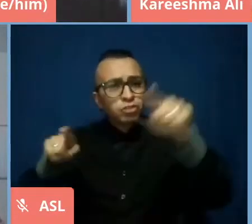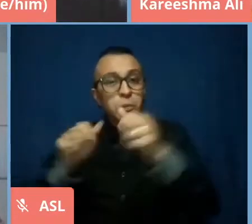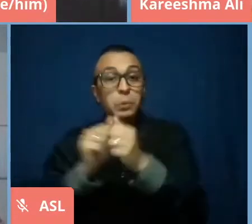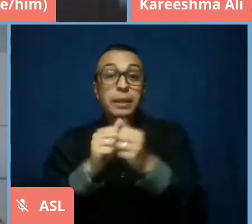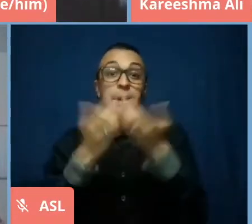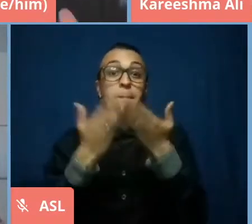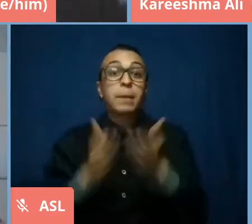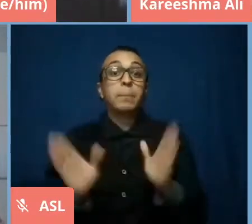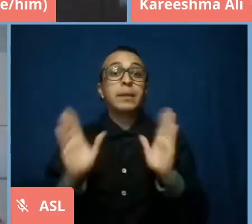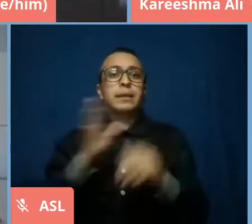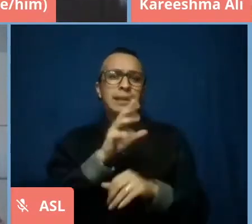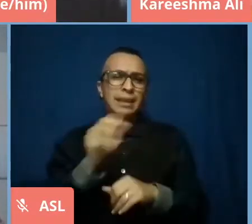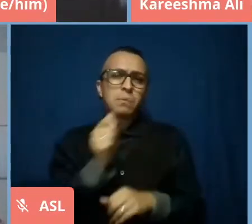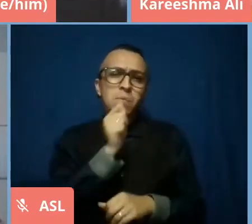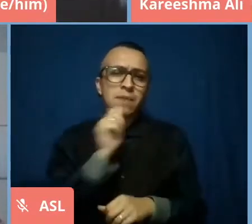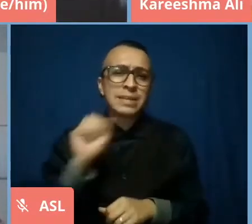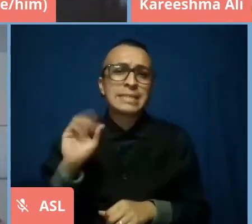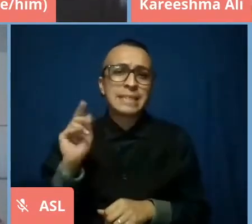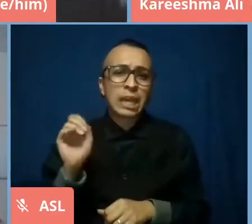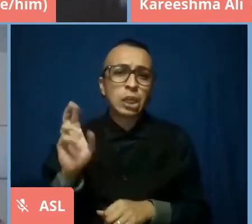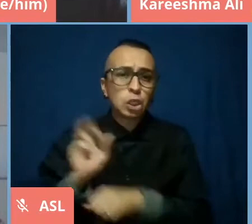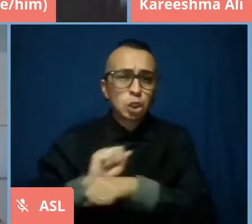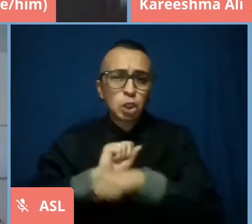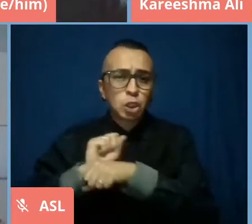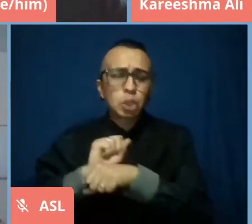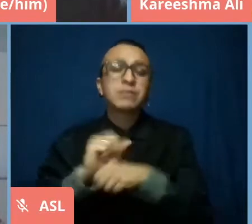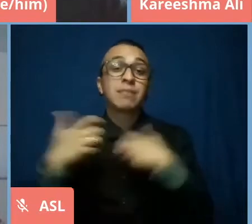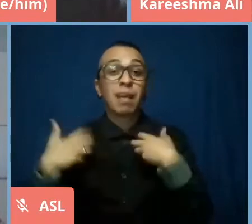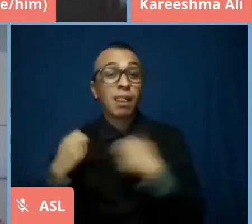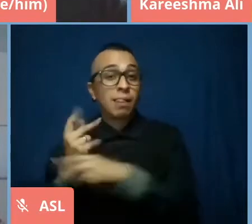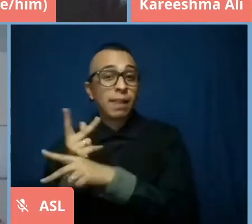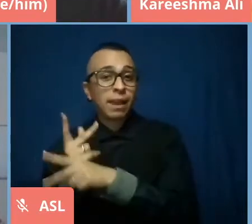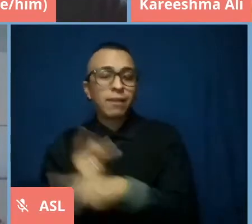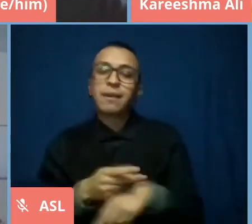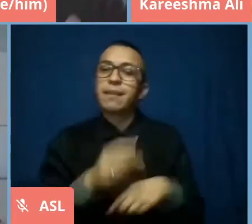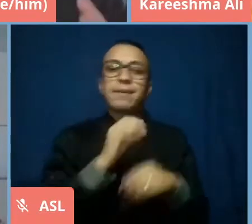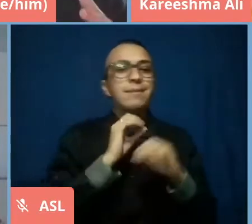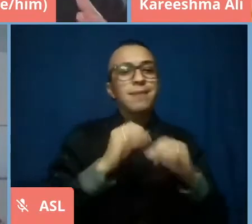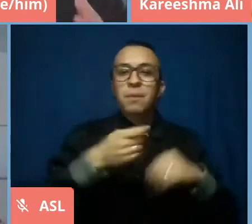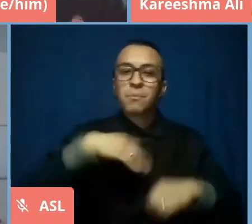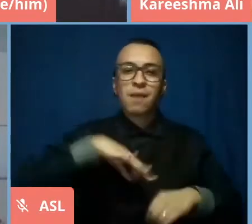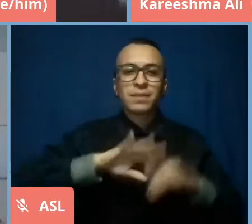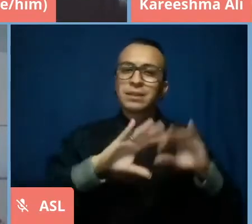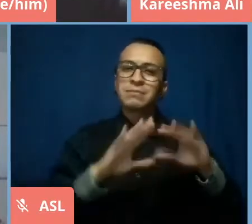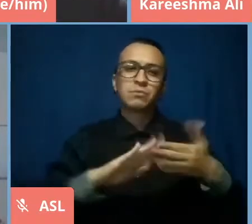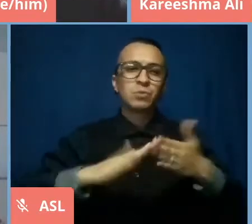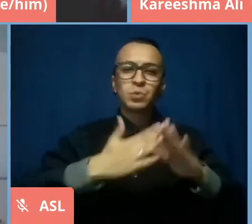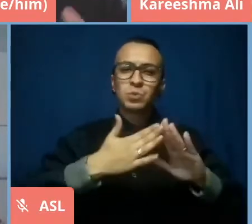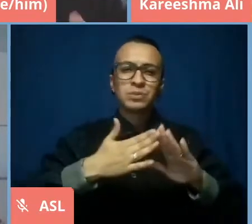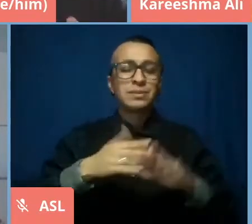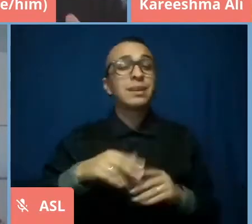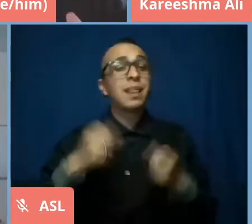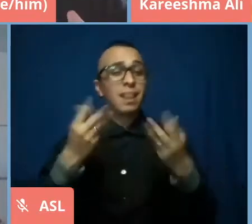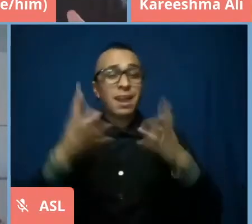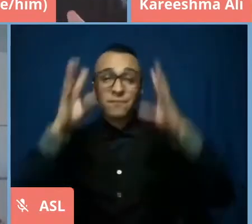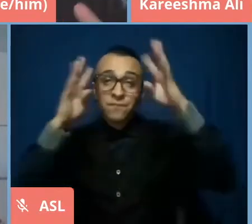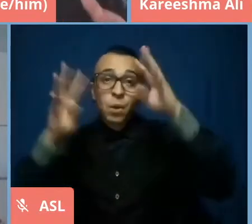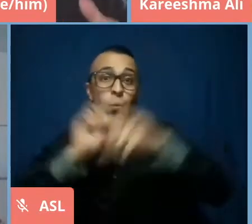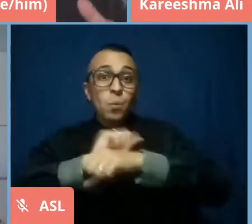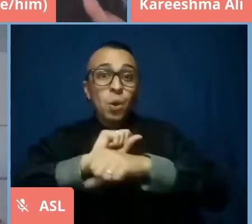private sector, between healthcare and the nonprofit community. And I think a lot of innovative work and